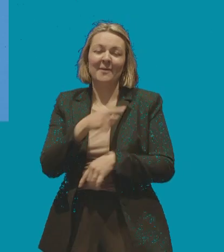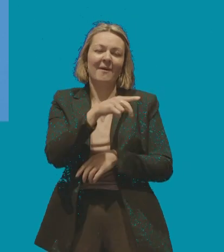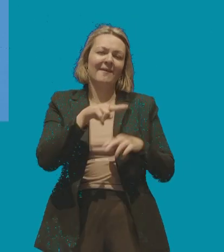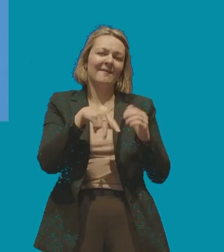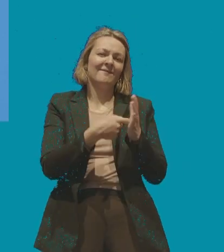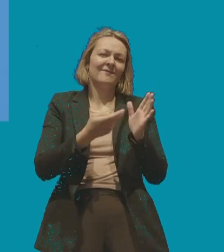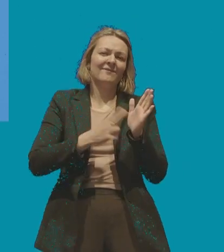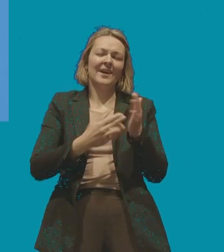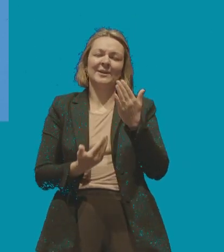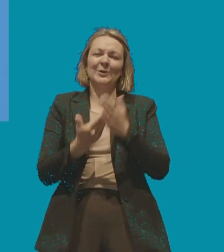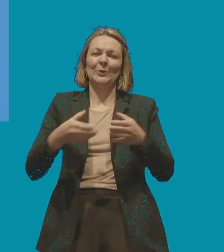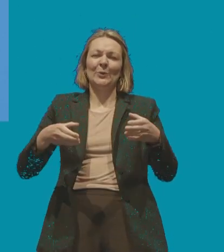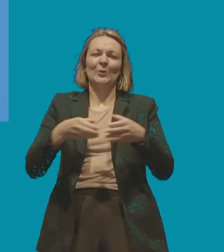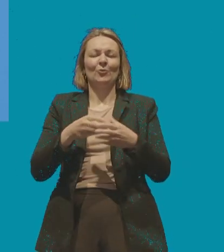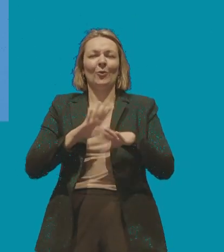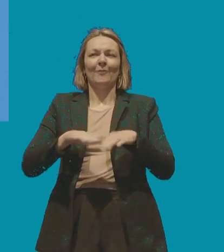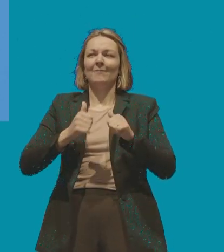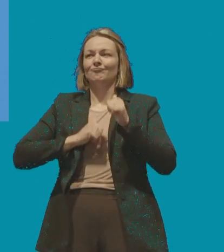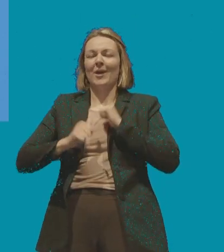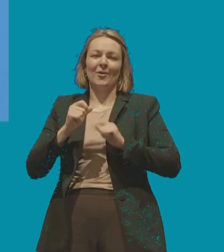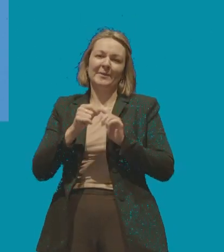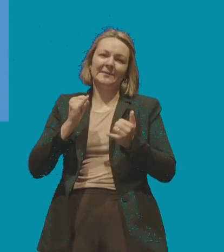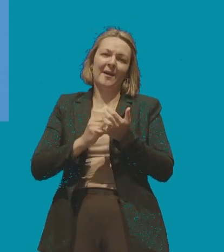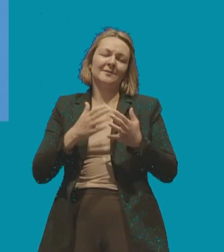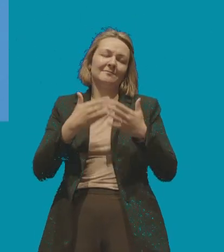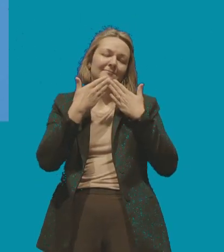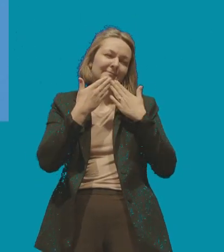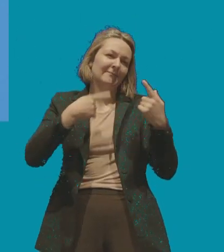whole movement proud. So thank you both for everything that you do.